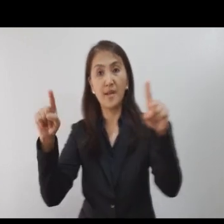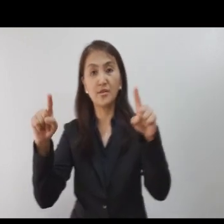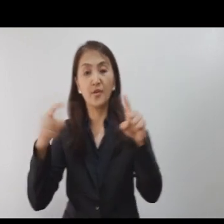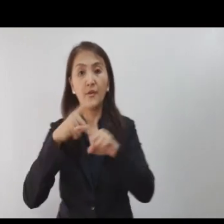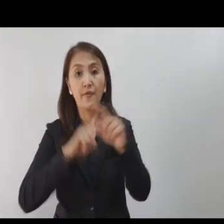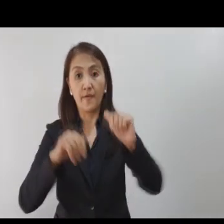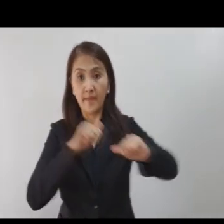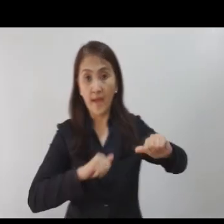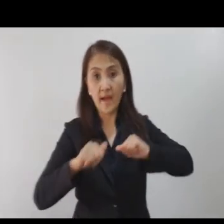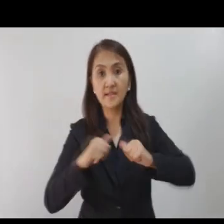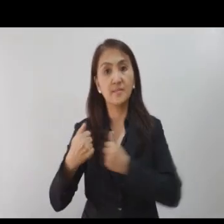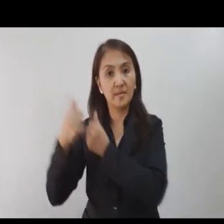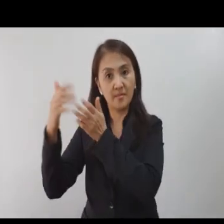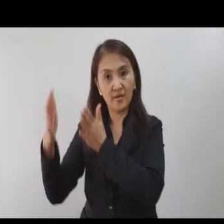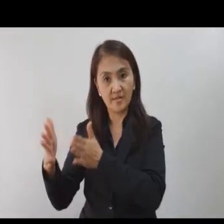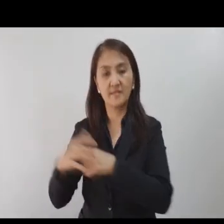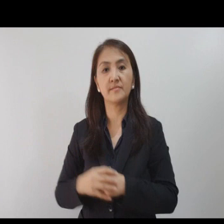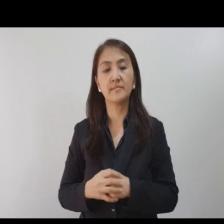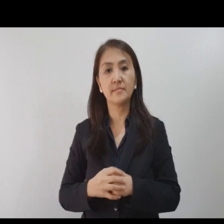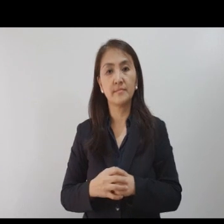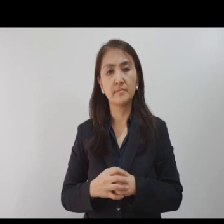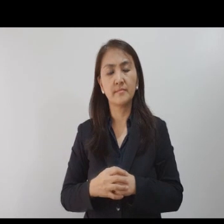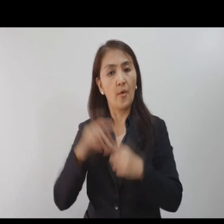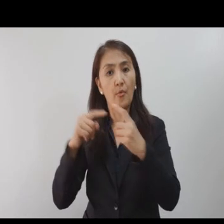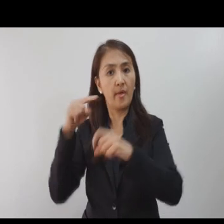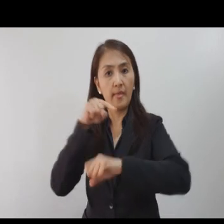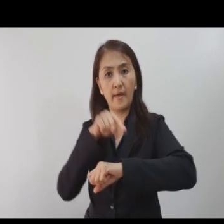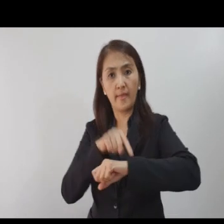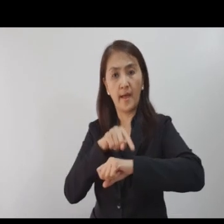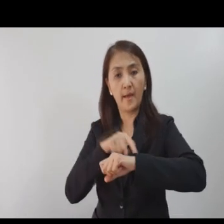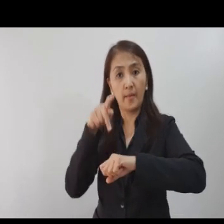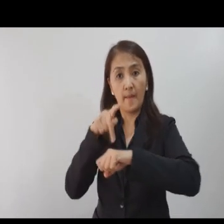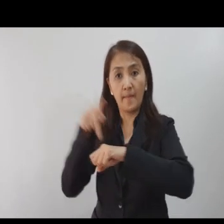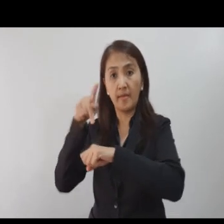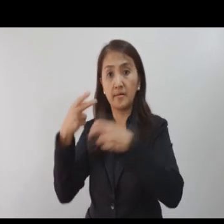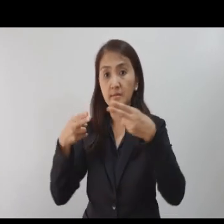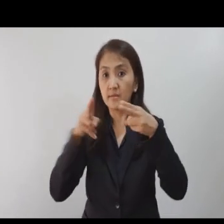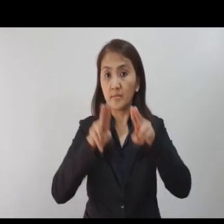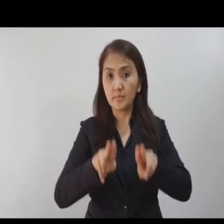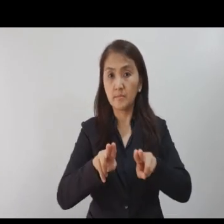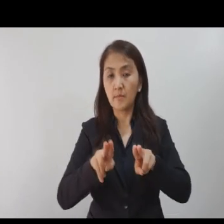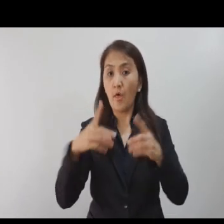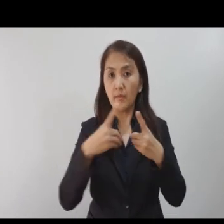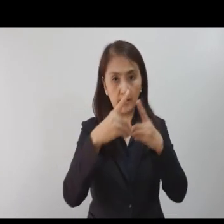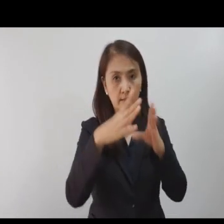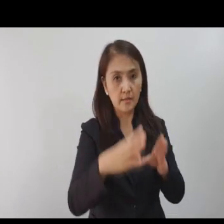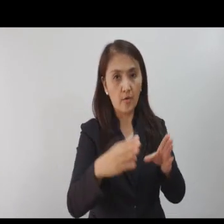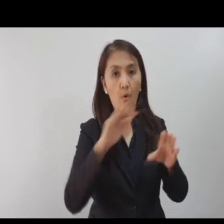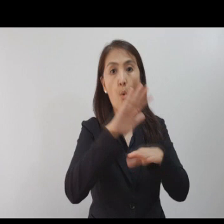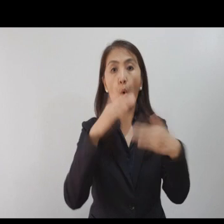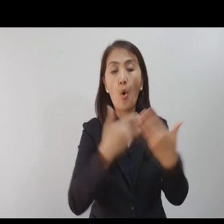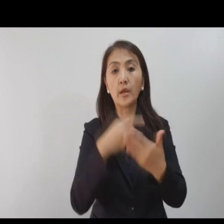A proclamation from the Acts of the Apostles. When the time for Pentecost was fulfilled,